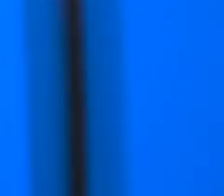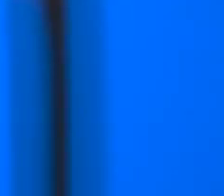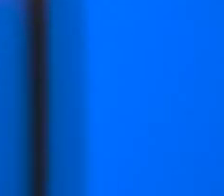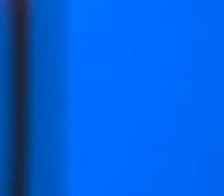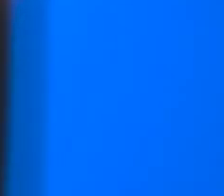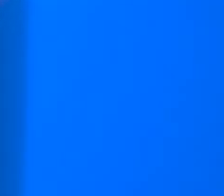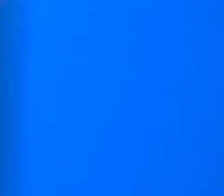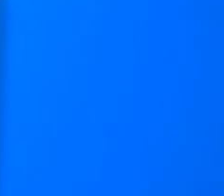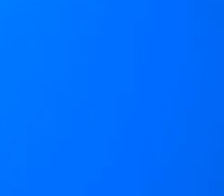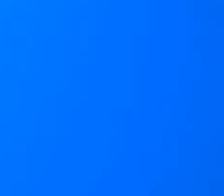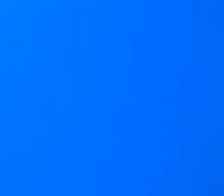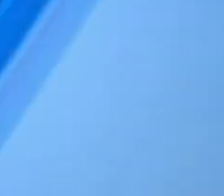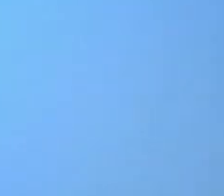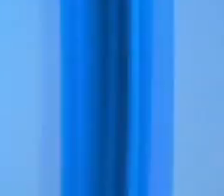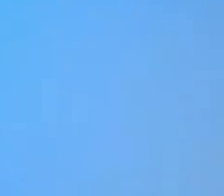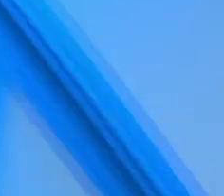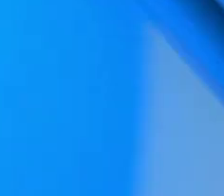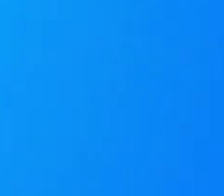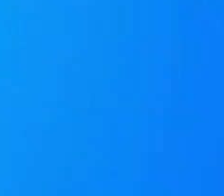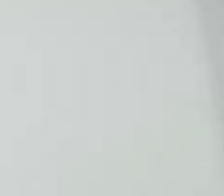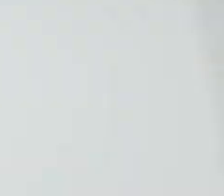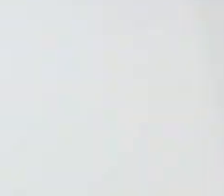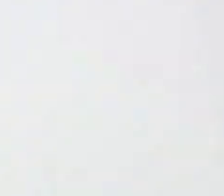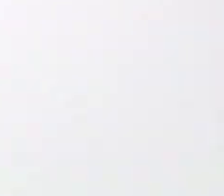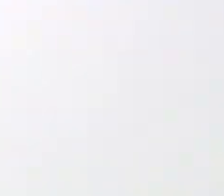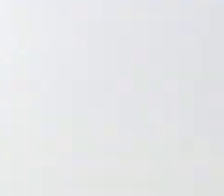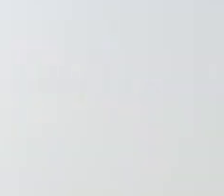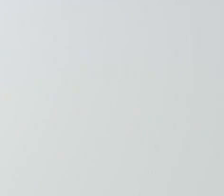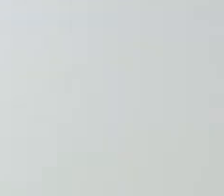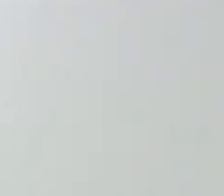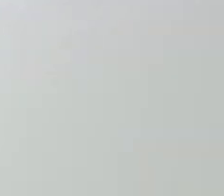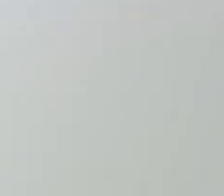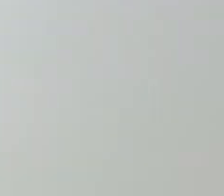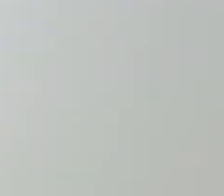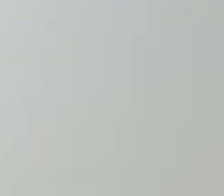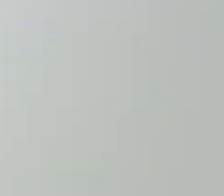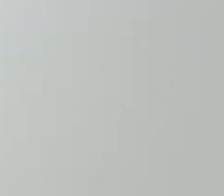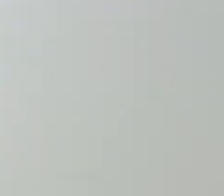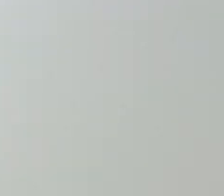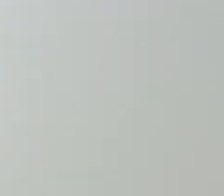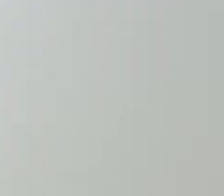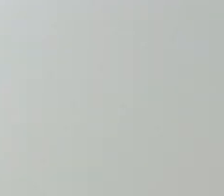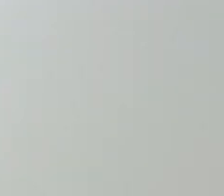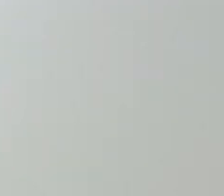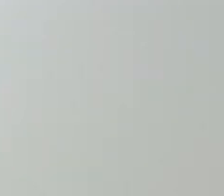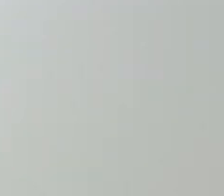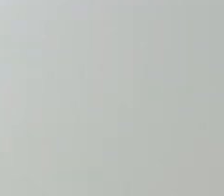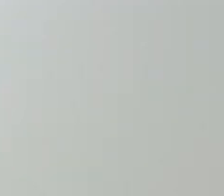ZNS Total Sports is brought to you by Fourth Terrace Diagnostic Center.